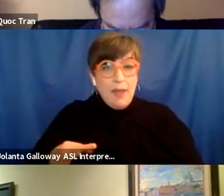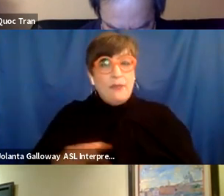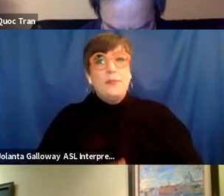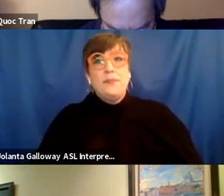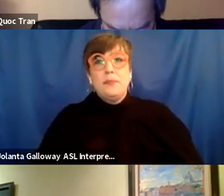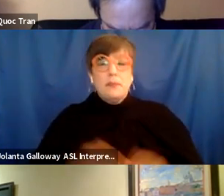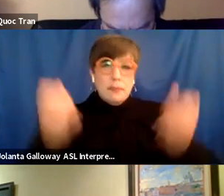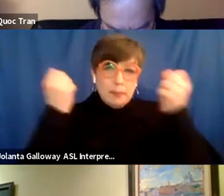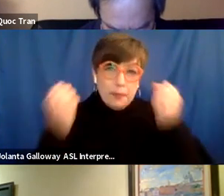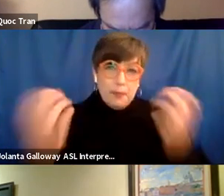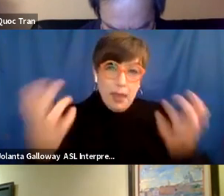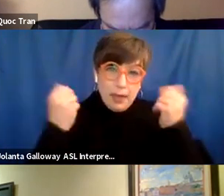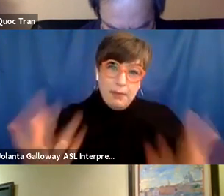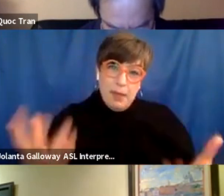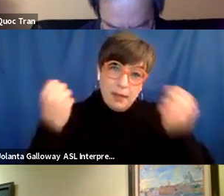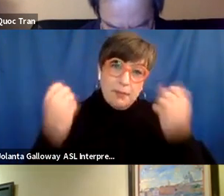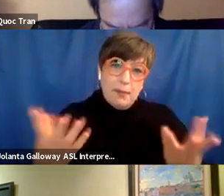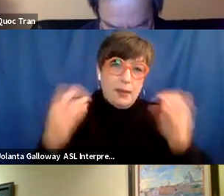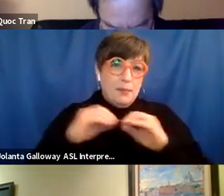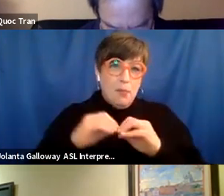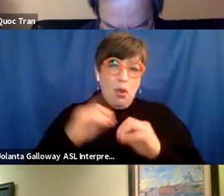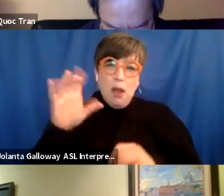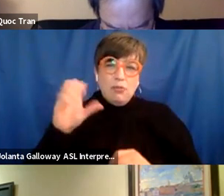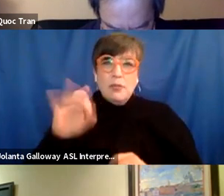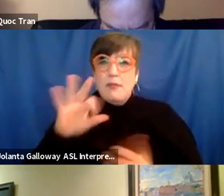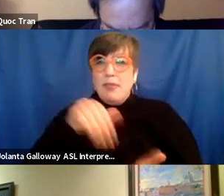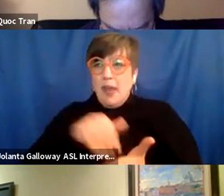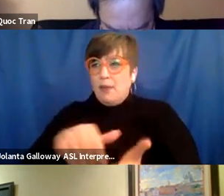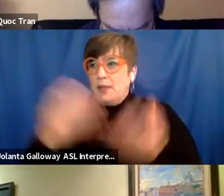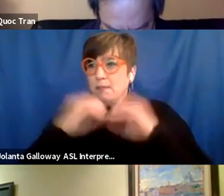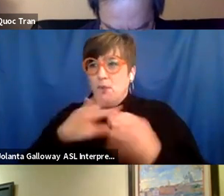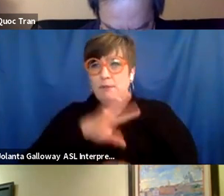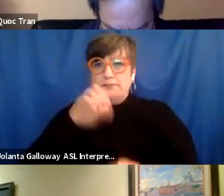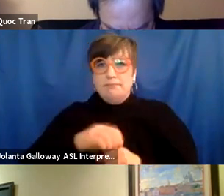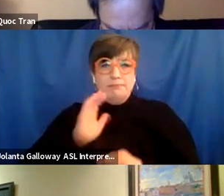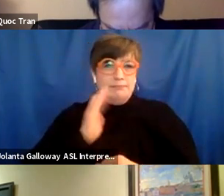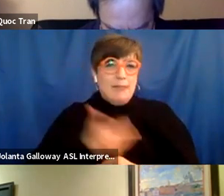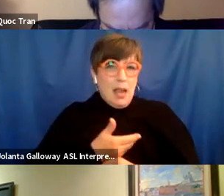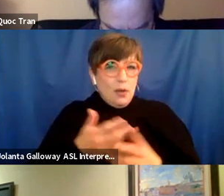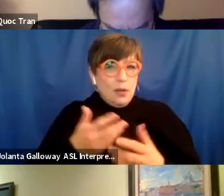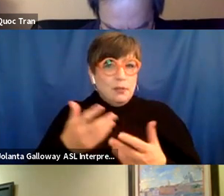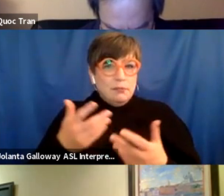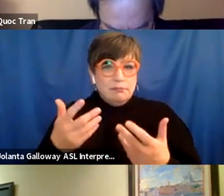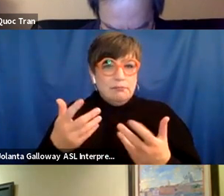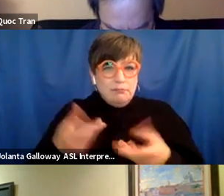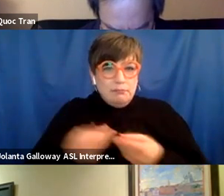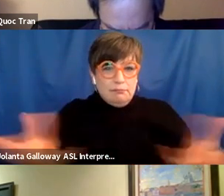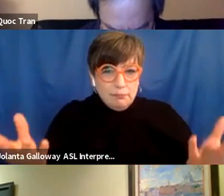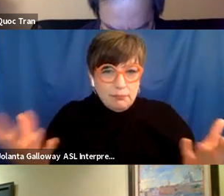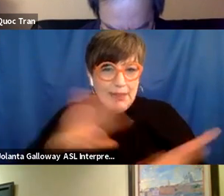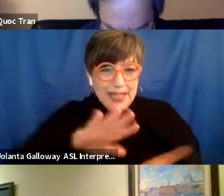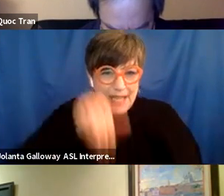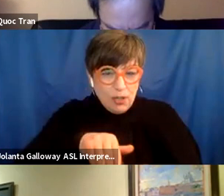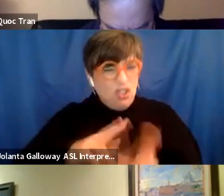many thousands more, hundreds of thousands more in our distribution center ready to go if needed.